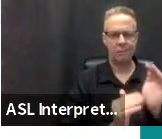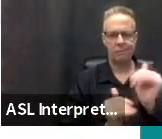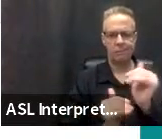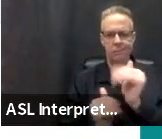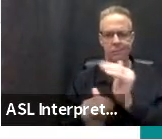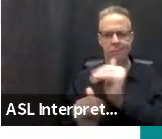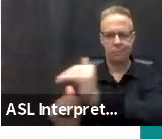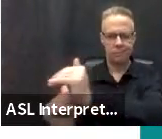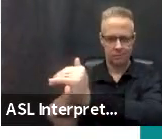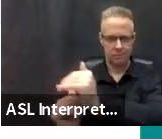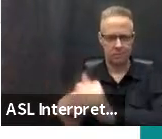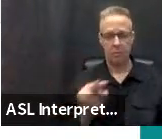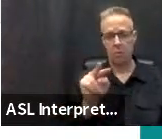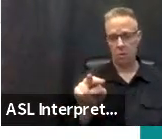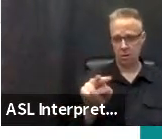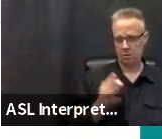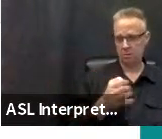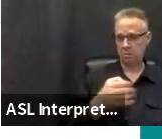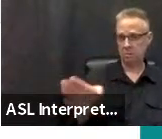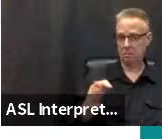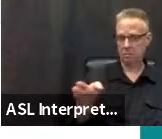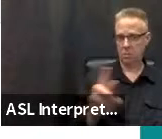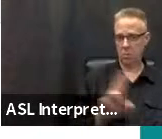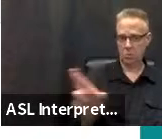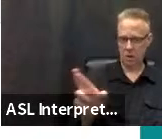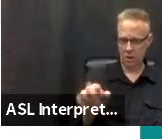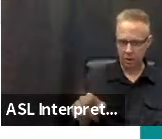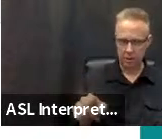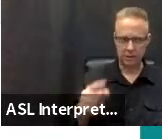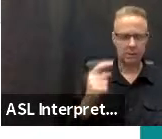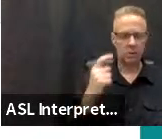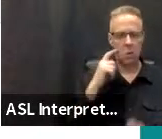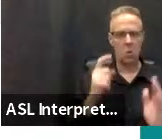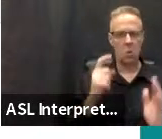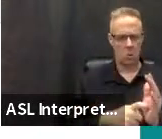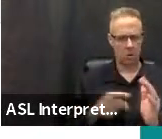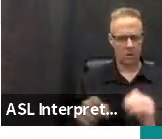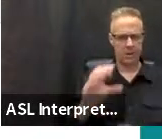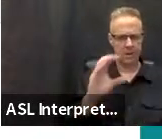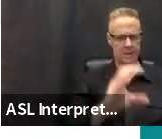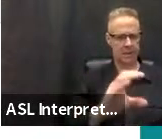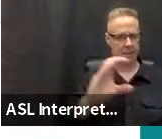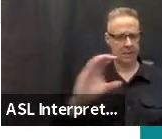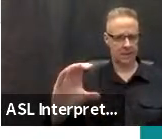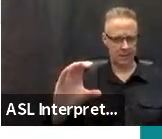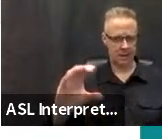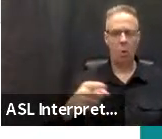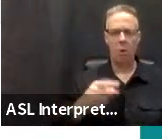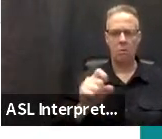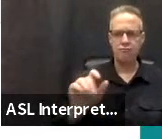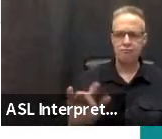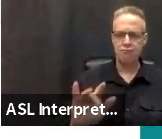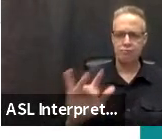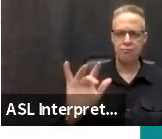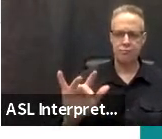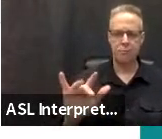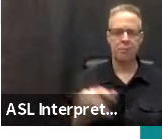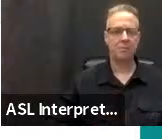menu bar there. And if you can see in your far right, it says closed caption will appear and you can click on